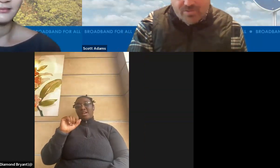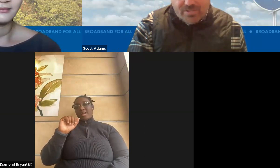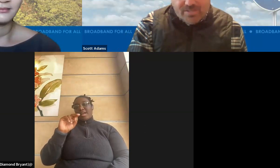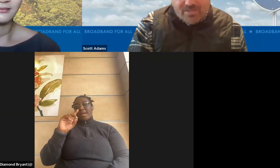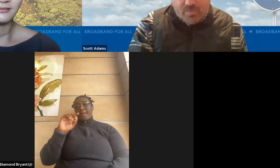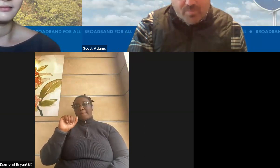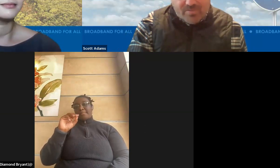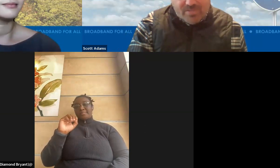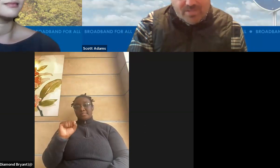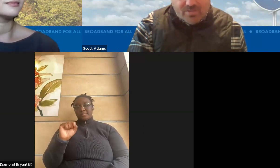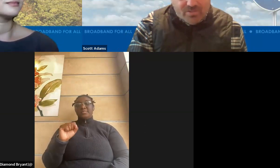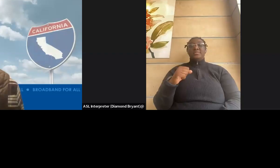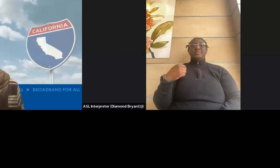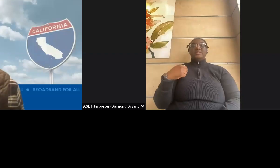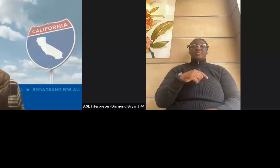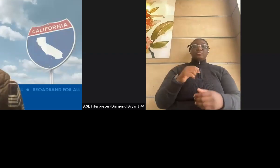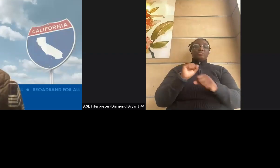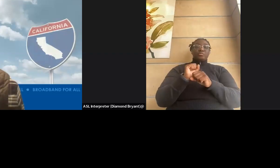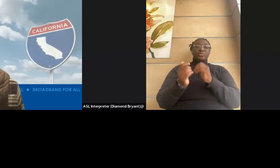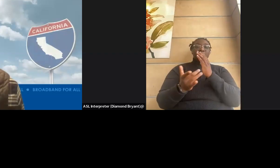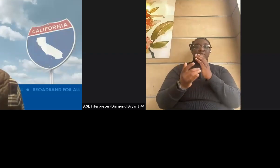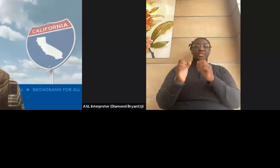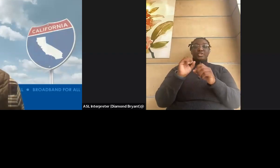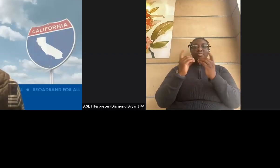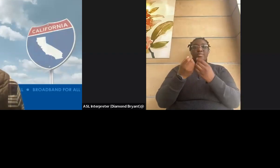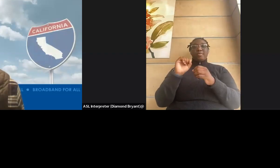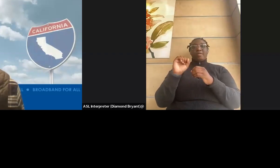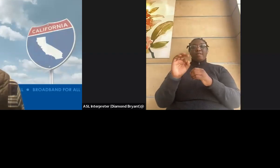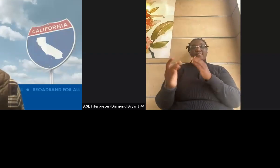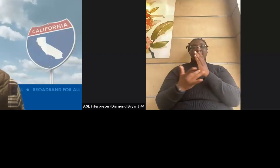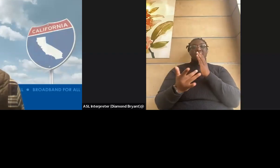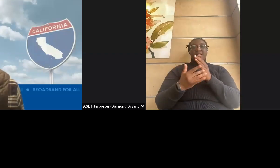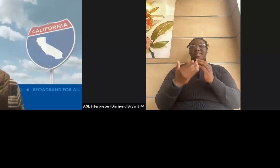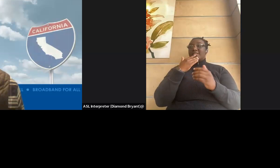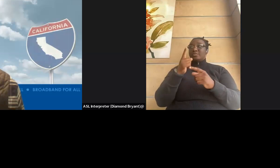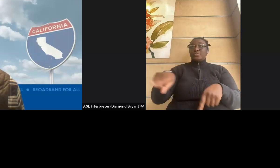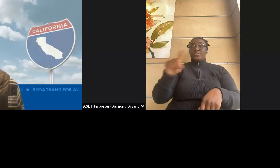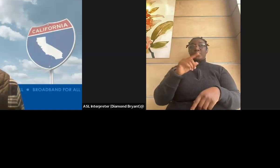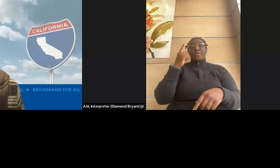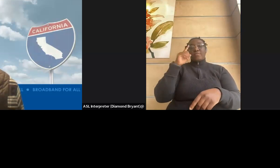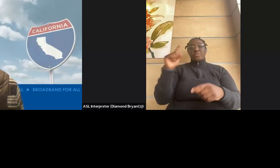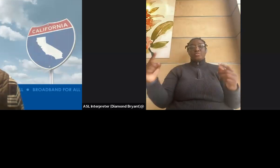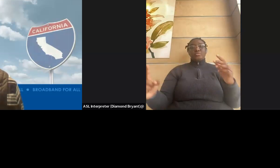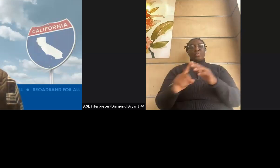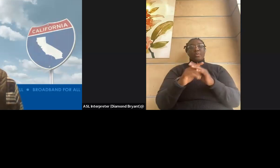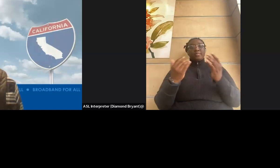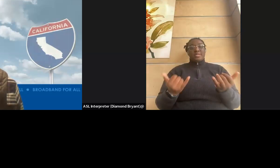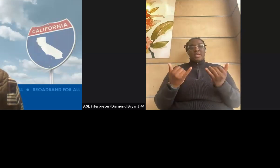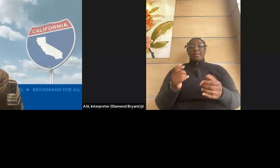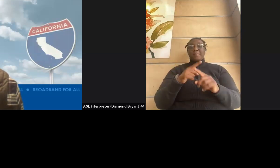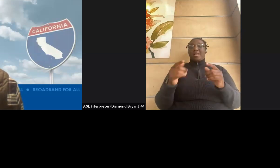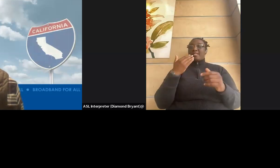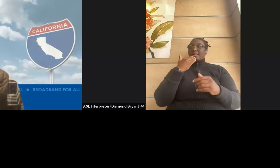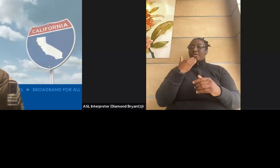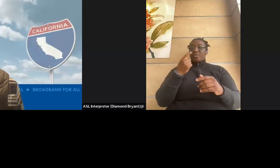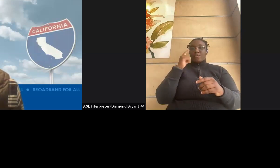Digital Literacy at the Department of Technology. And just want to thank all of you for being here today, and want to thank our presenters. Really